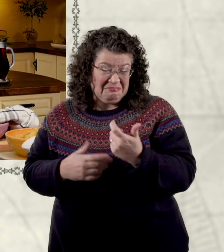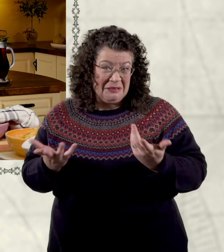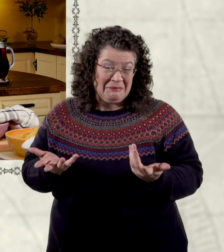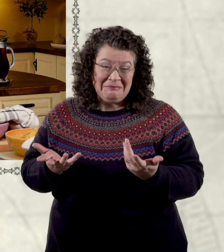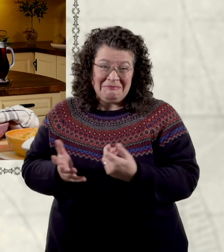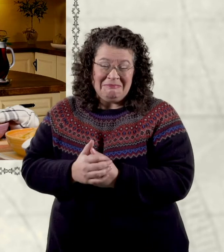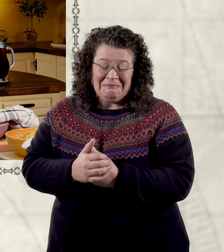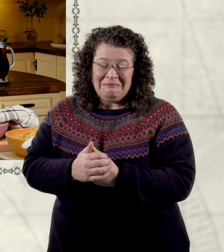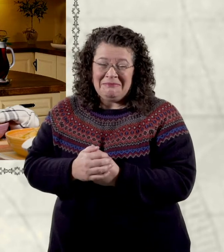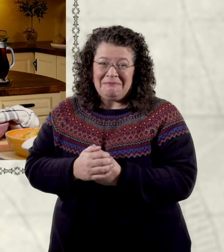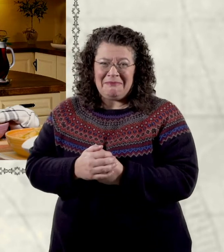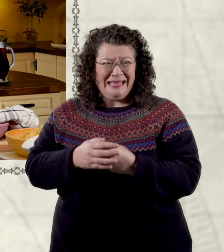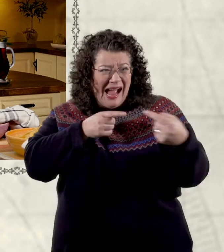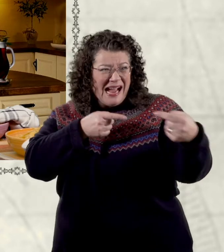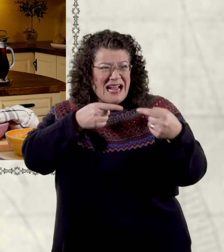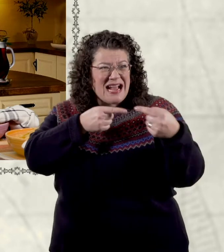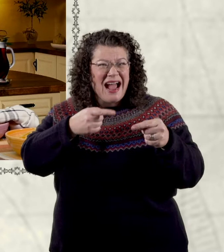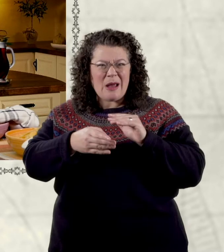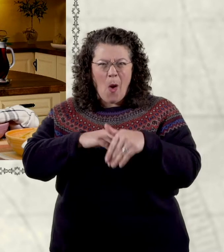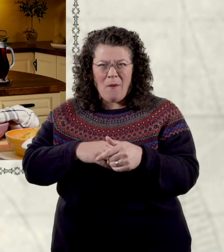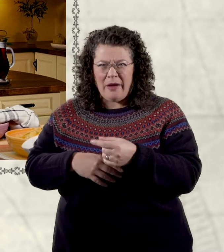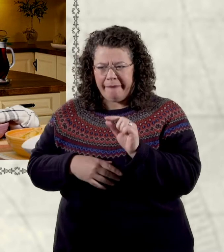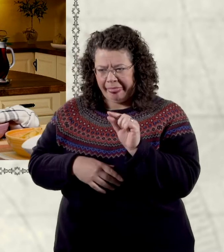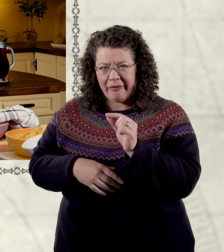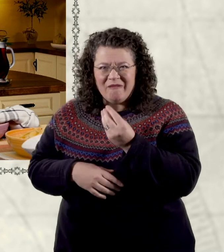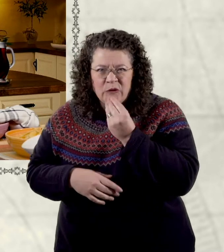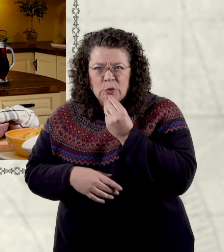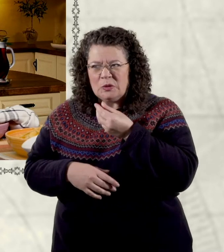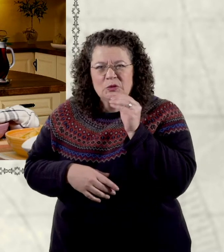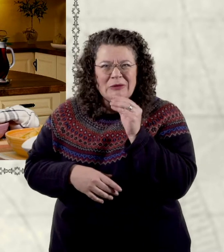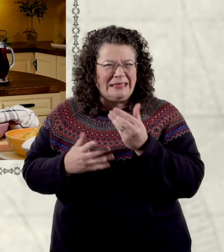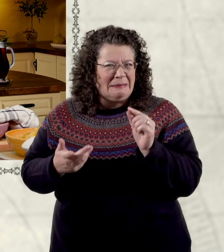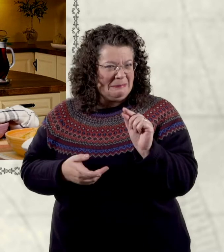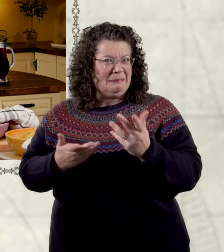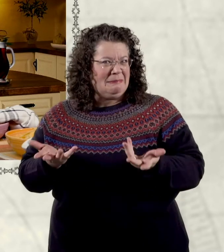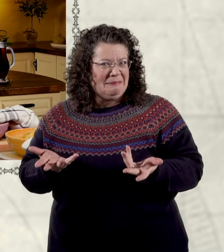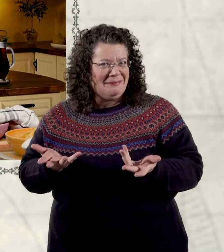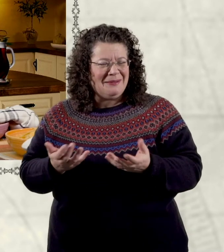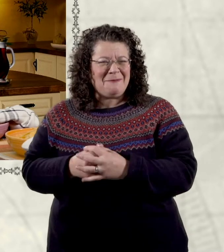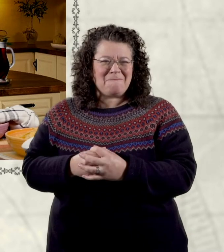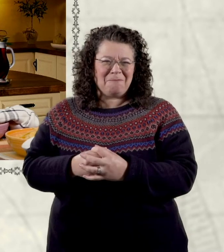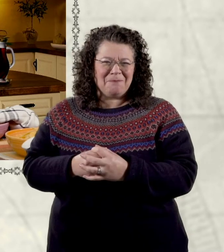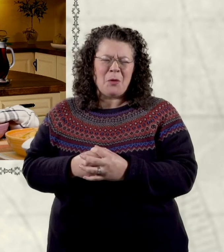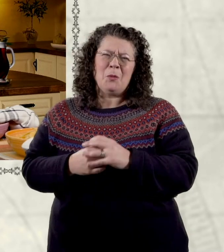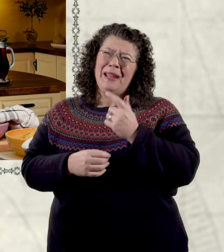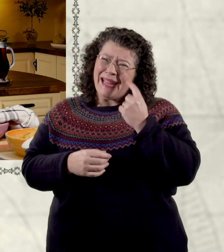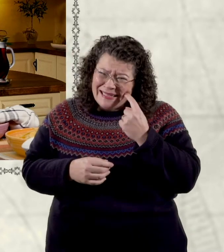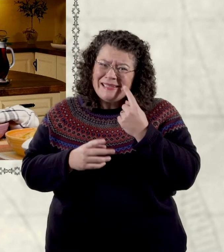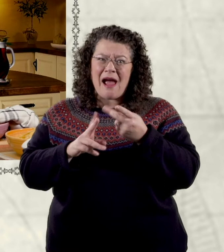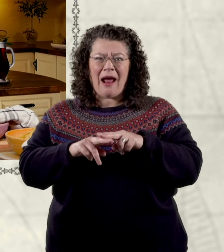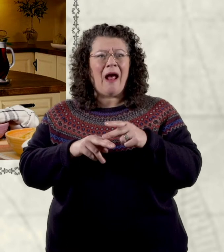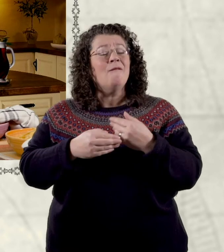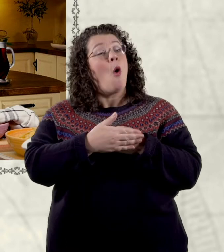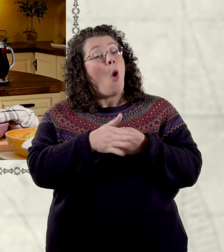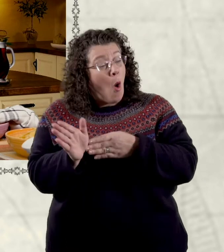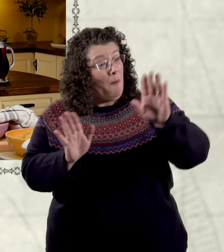honest. All that word battling for a few mouthfuls of food and drink. It would be a lot easier if you